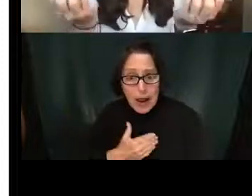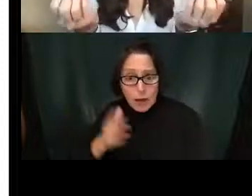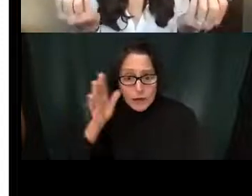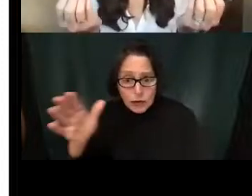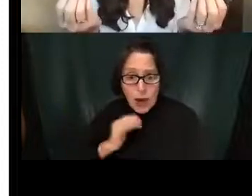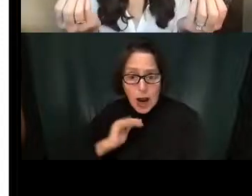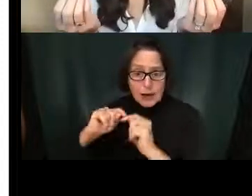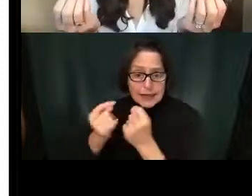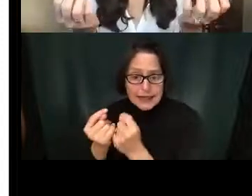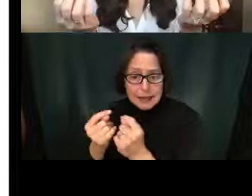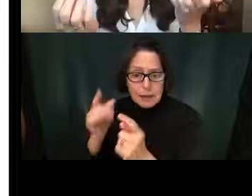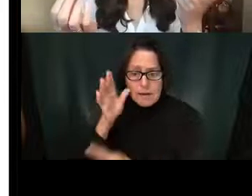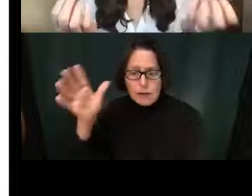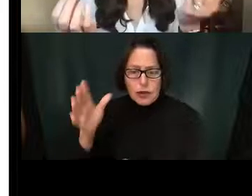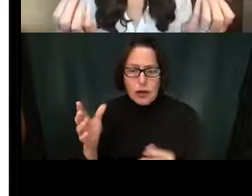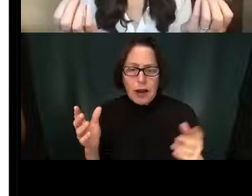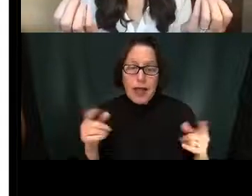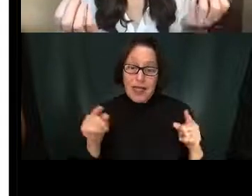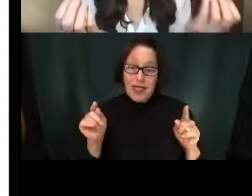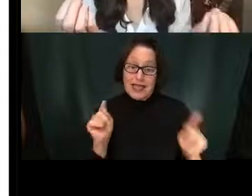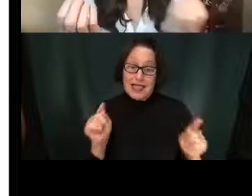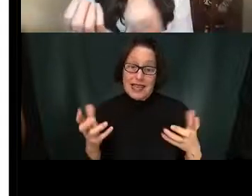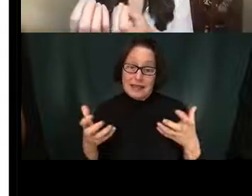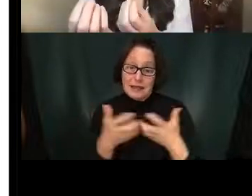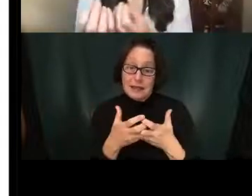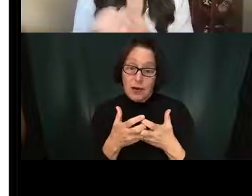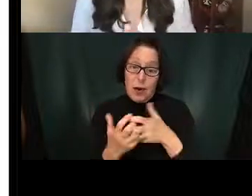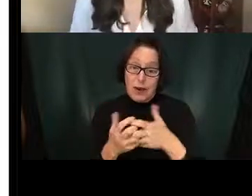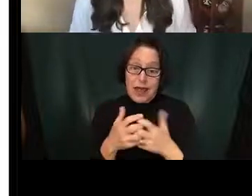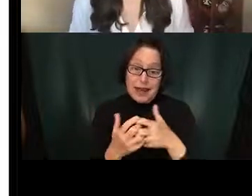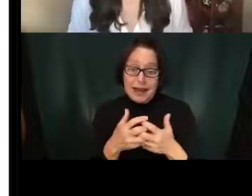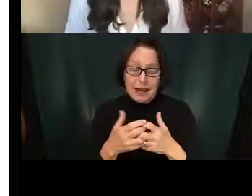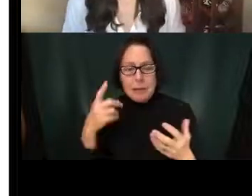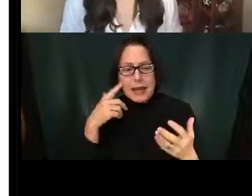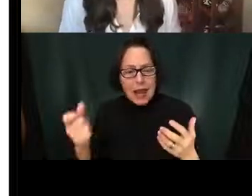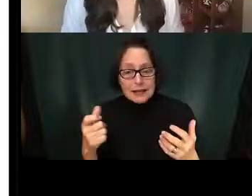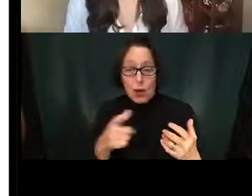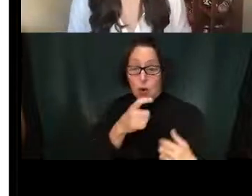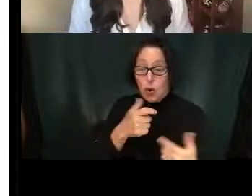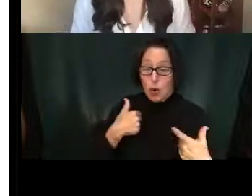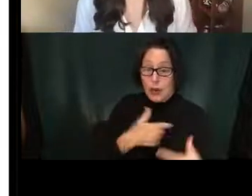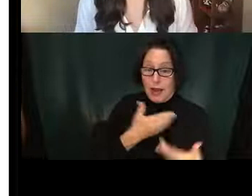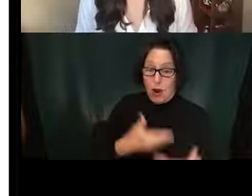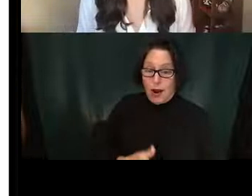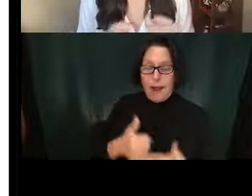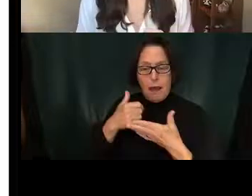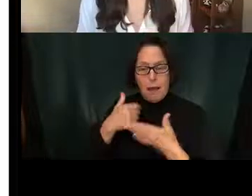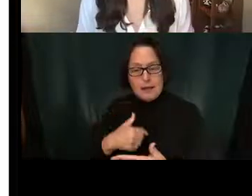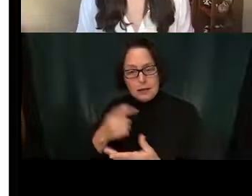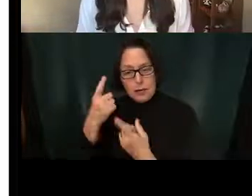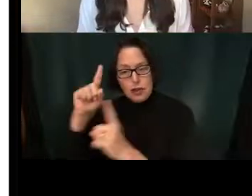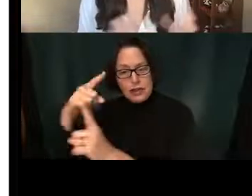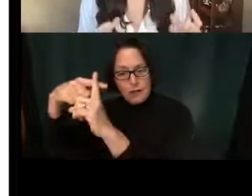these are interrelated. Who do we want to be enables us to achieve the targets and outcomes that we want as well. And we have much